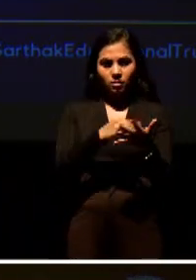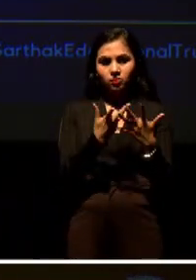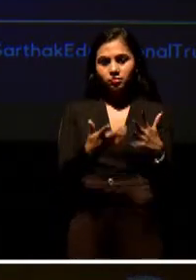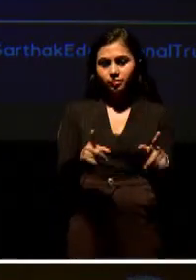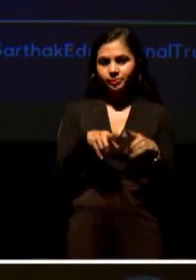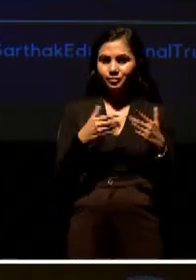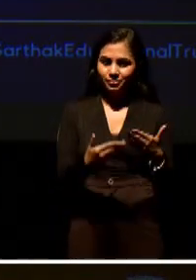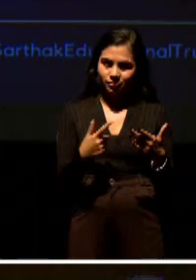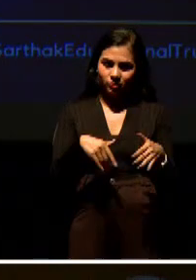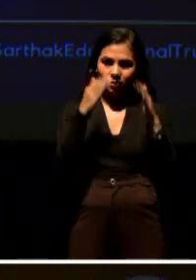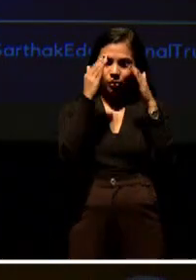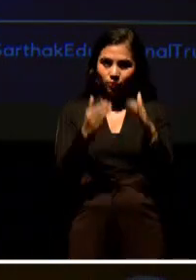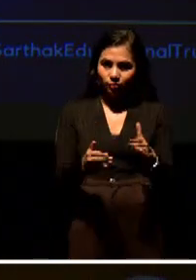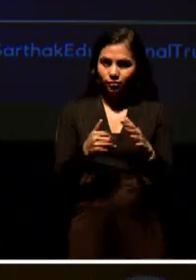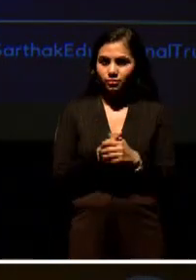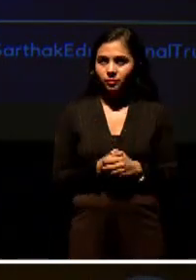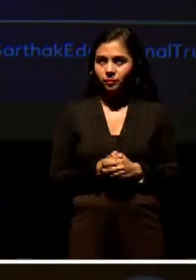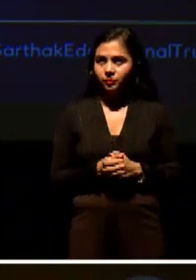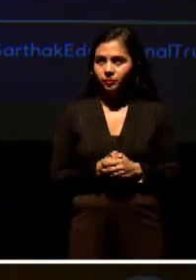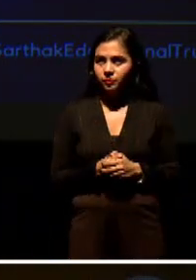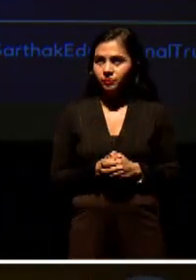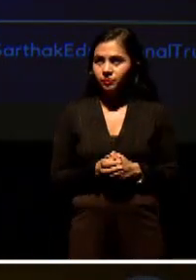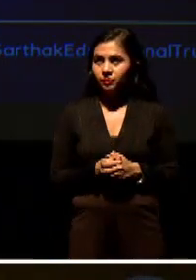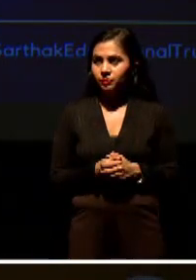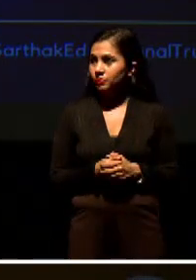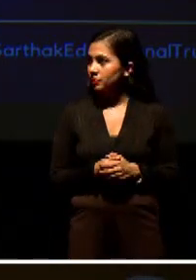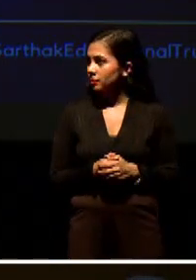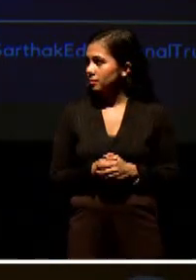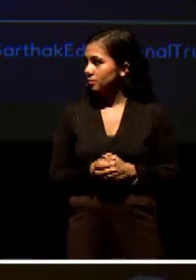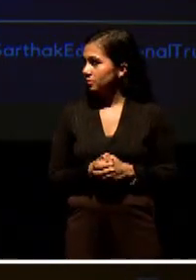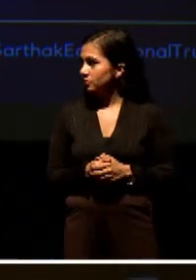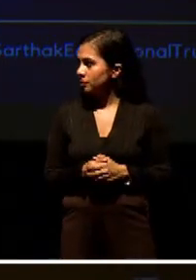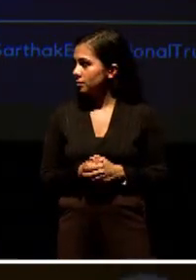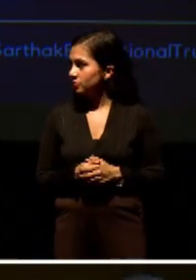strategy of this kind, very focused one, would be required. Lovely, sir.